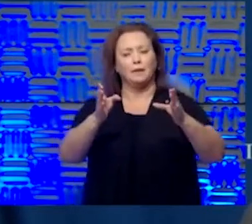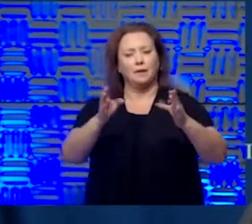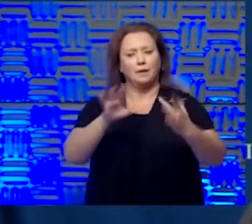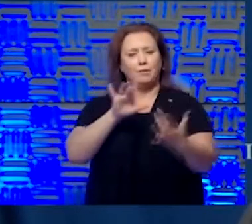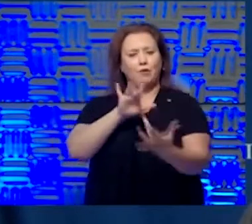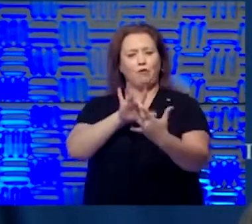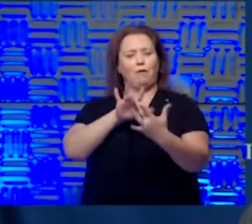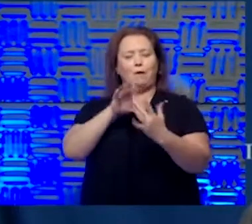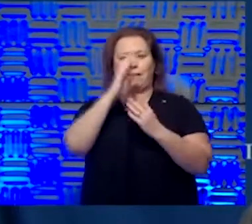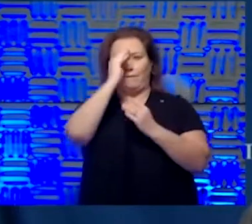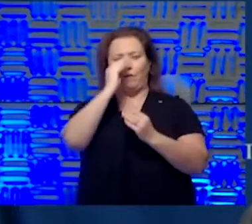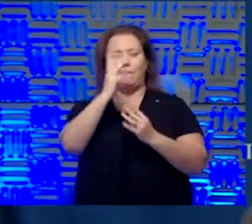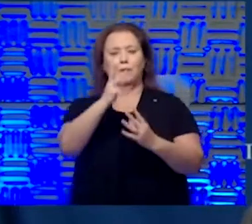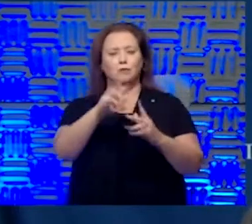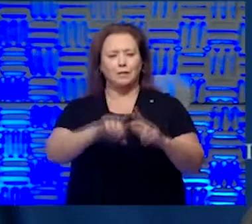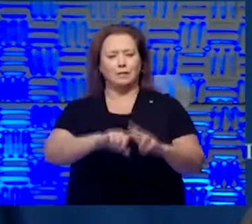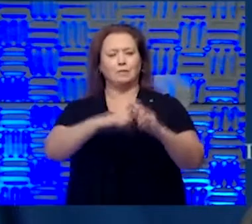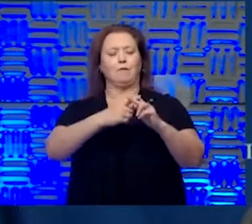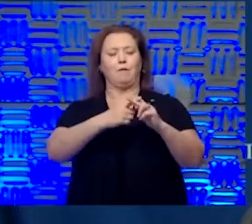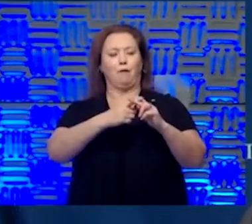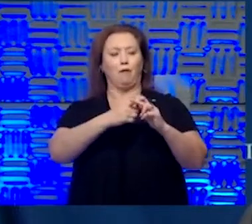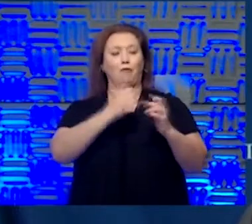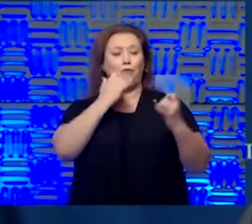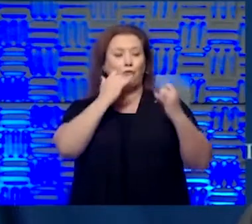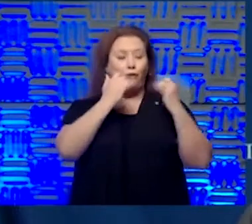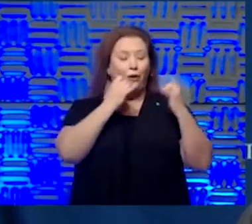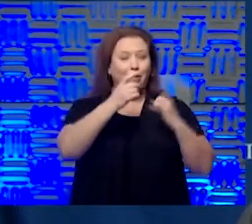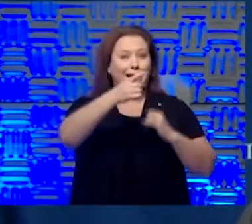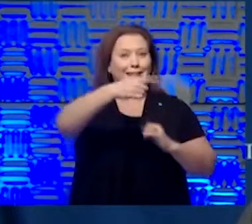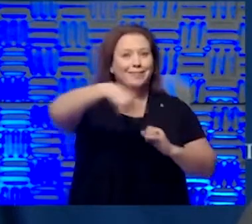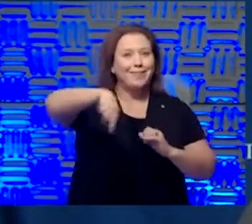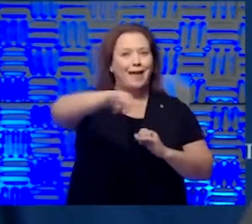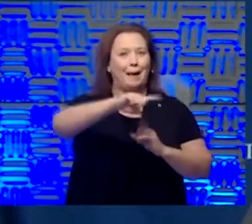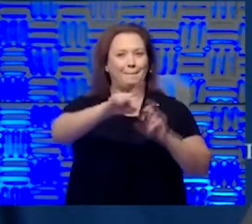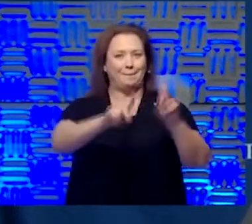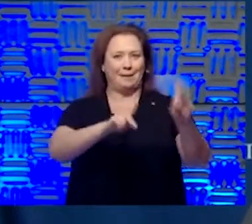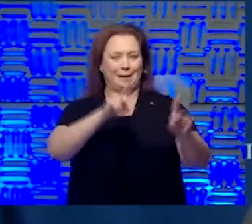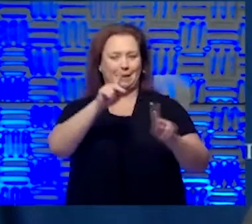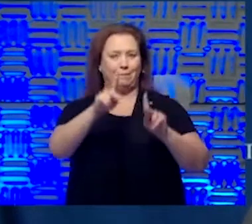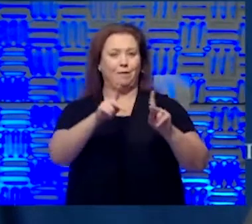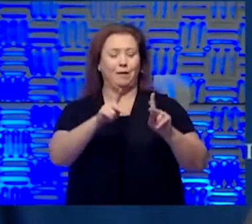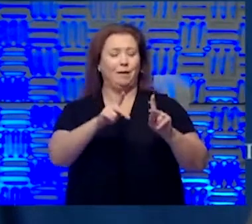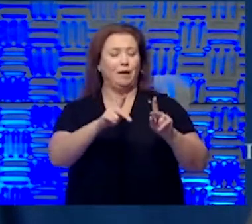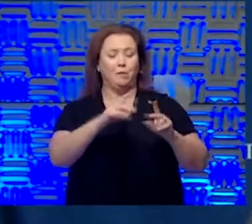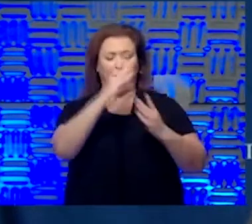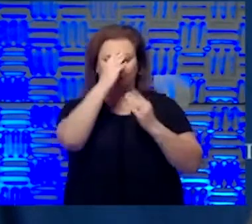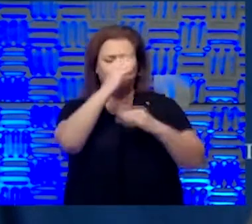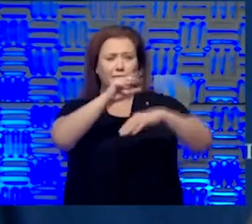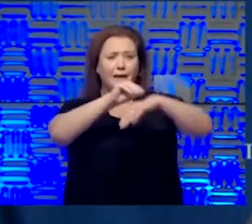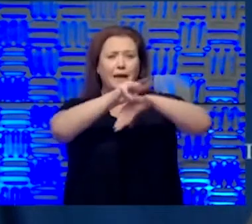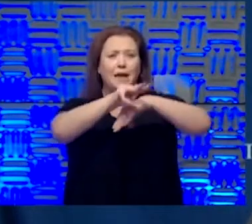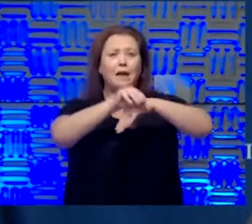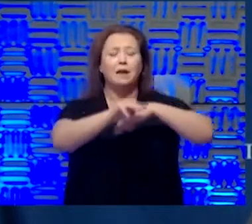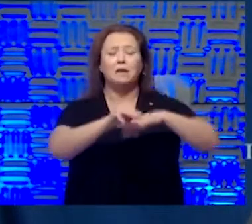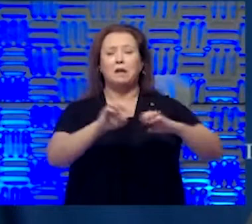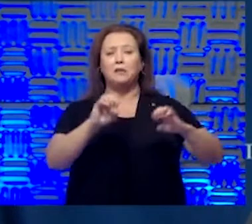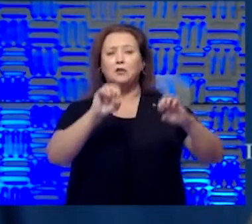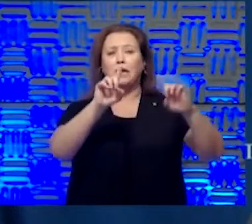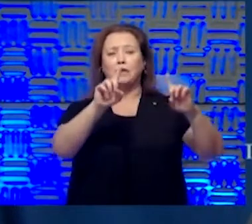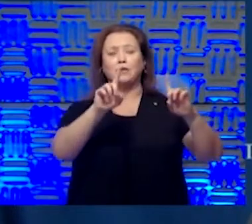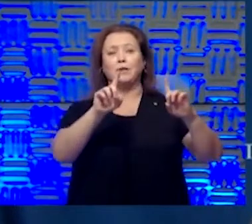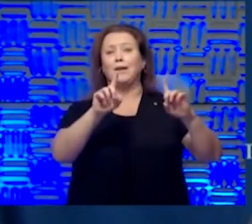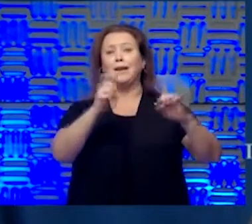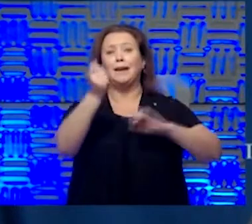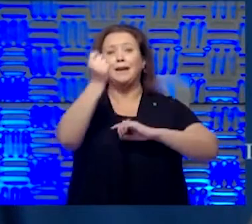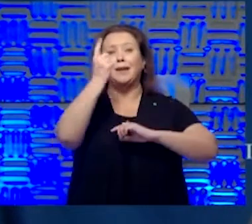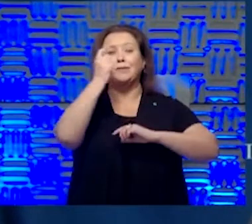contact information and start making phone calls to them. And we give them guidance, education over the phone. This can take up